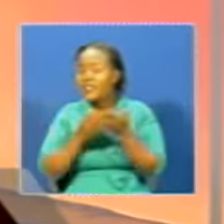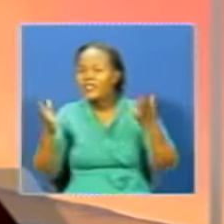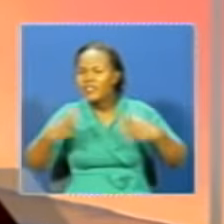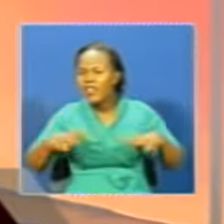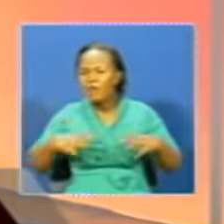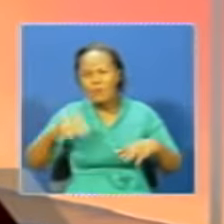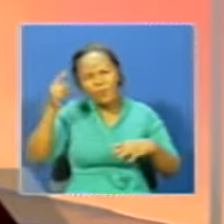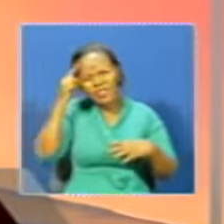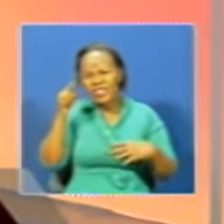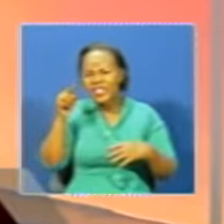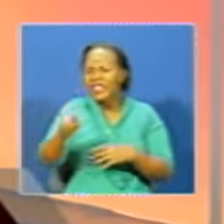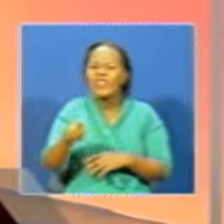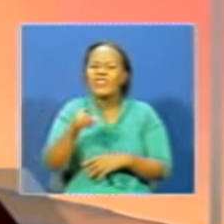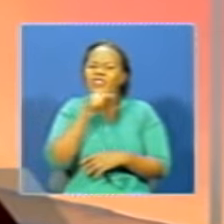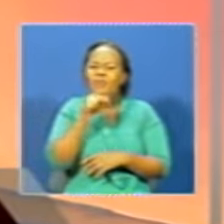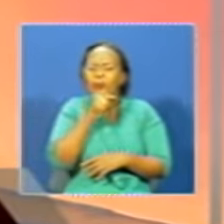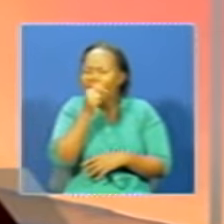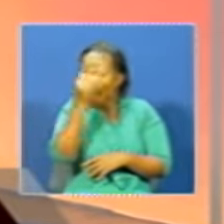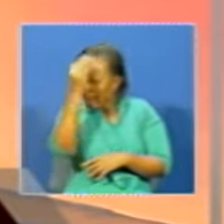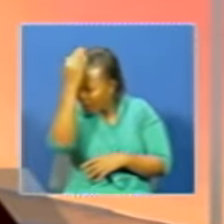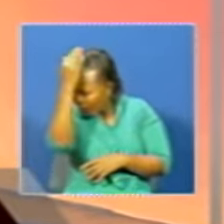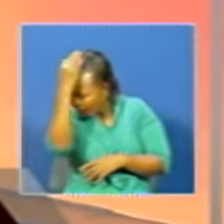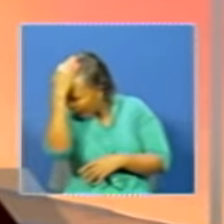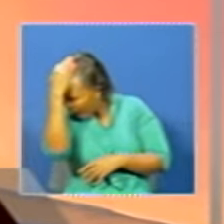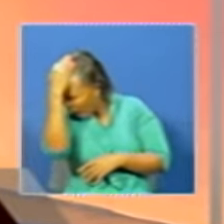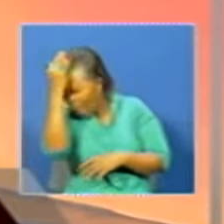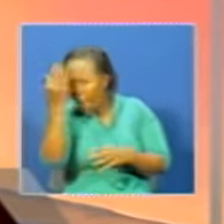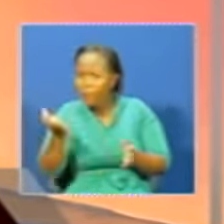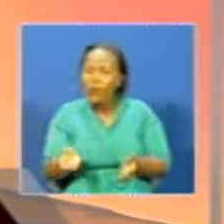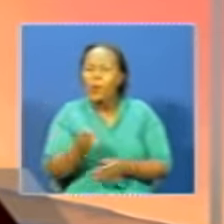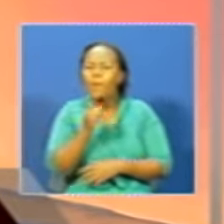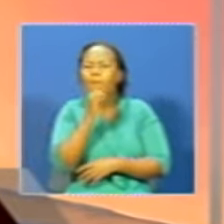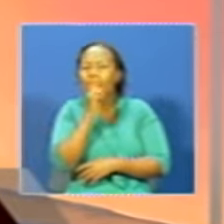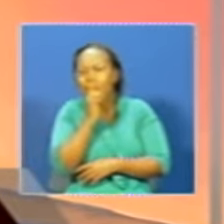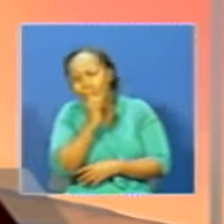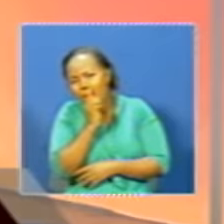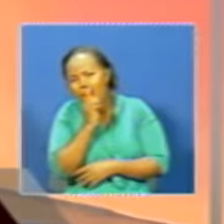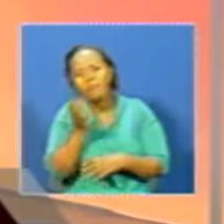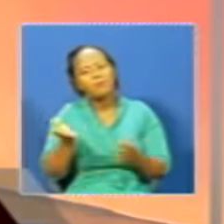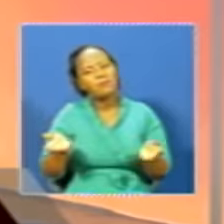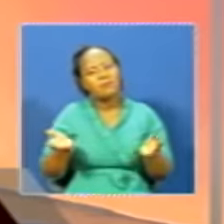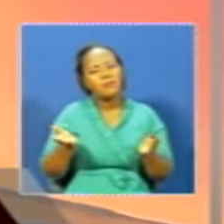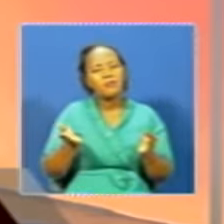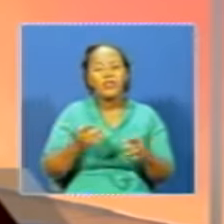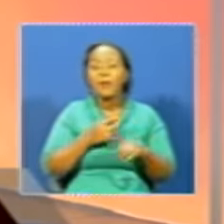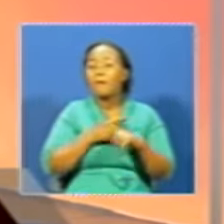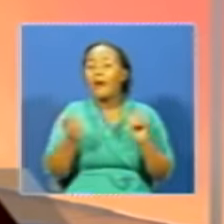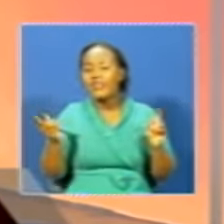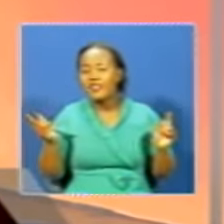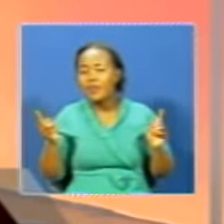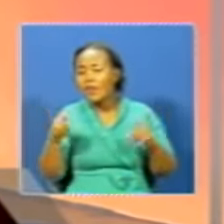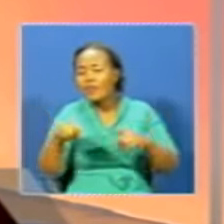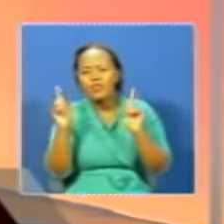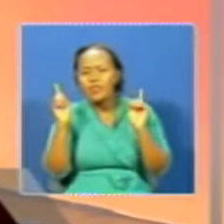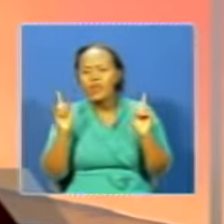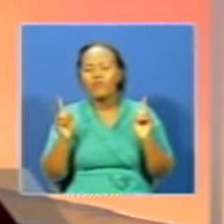very gentle person, very, very measured. Yeah. And, you know, he does not scare